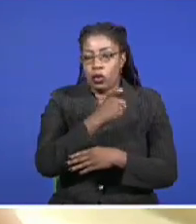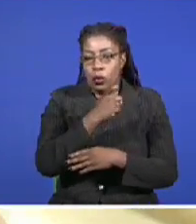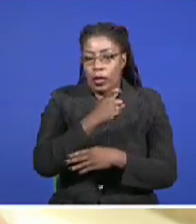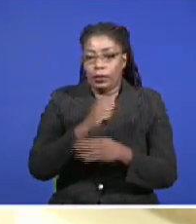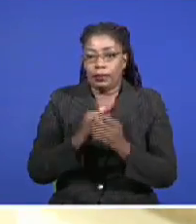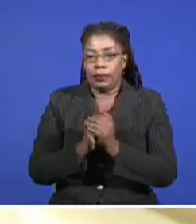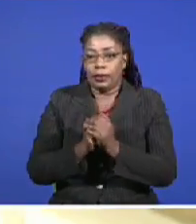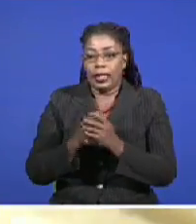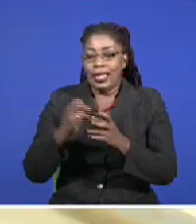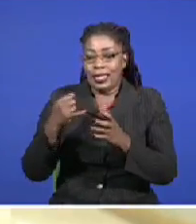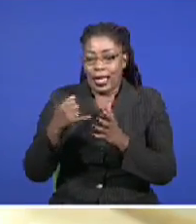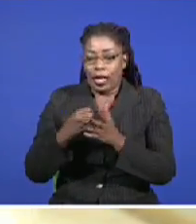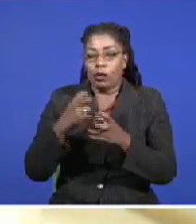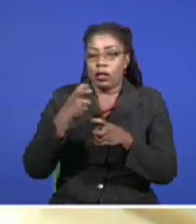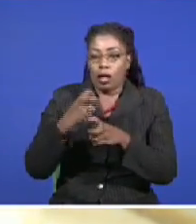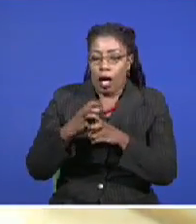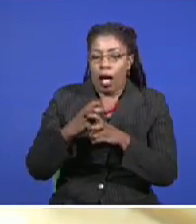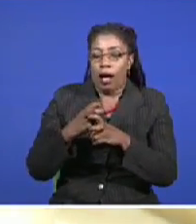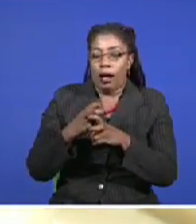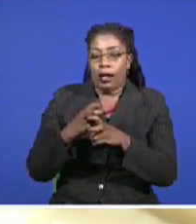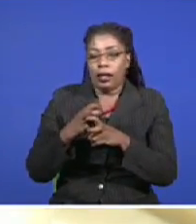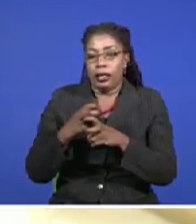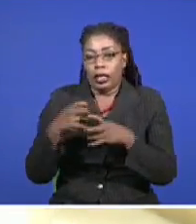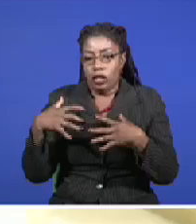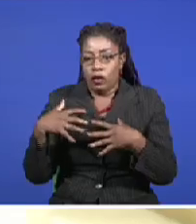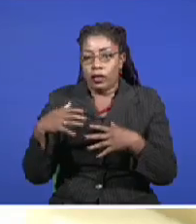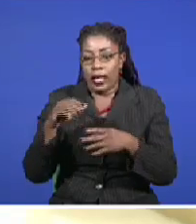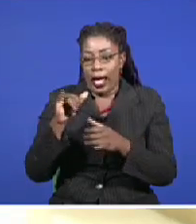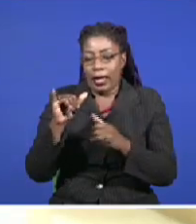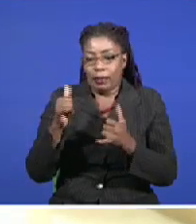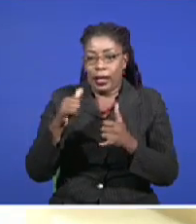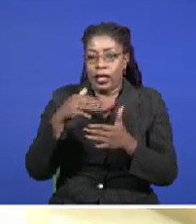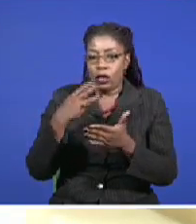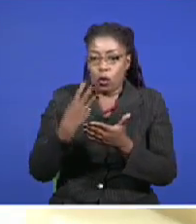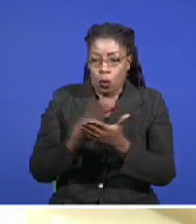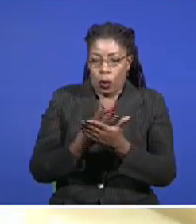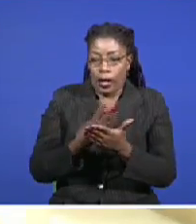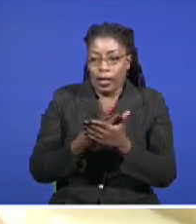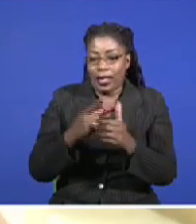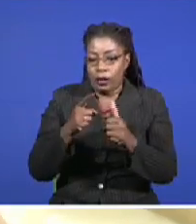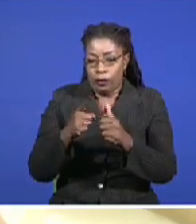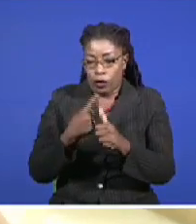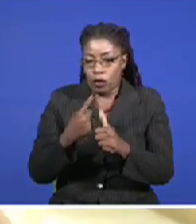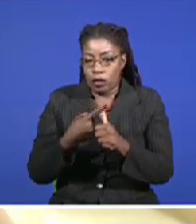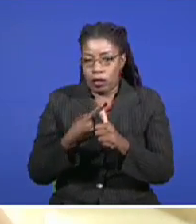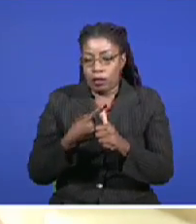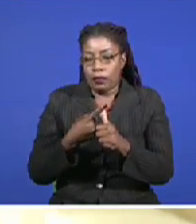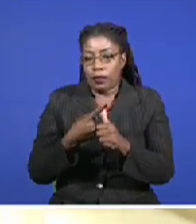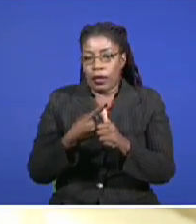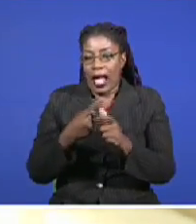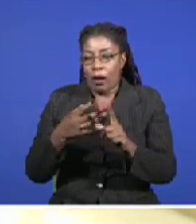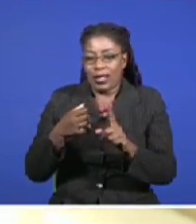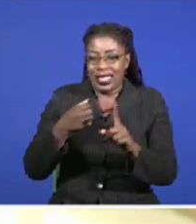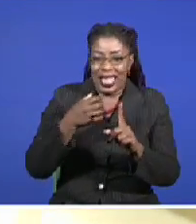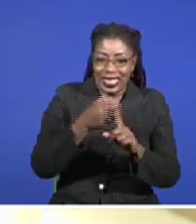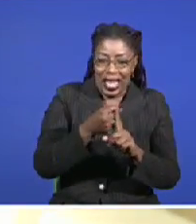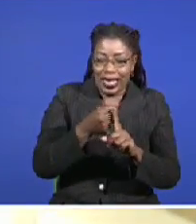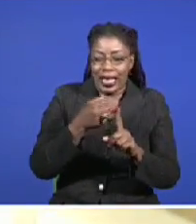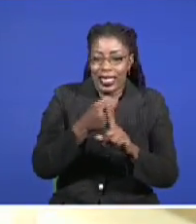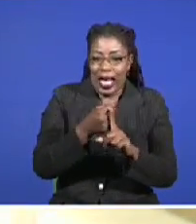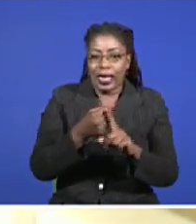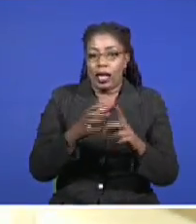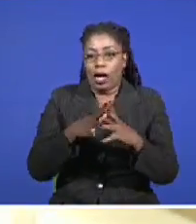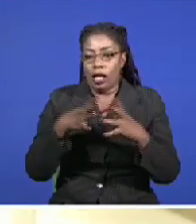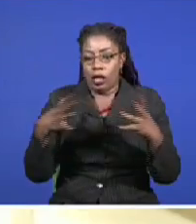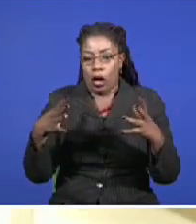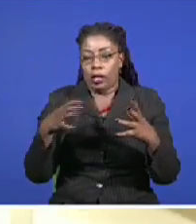tough going in there. I was pretty nervous, but I played really well in the first set. I was attacking a lot in the first, and that helped me a lot.